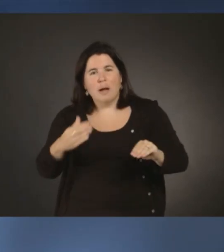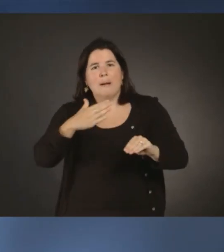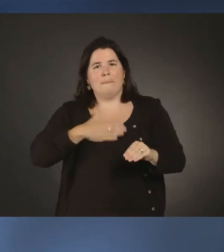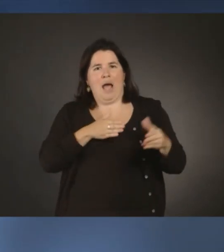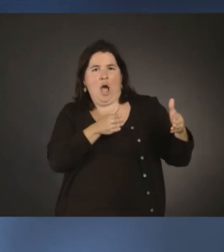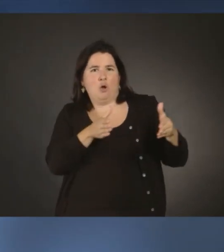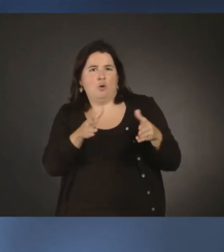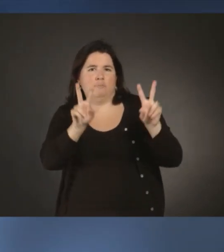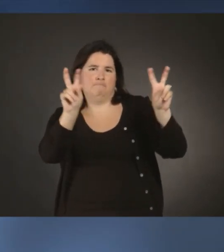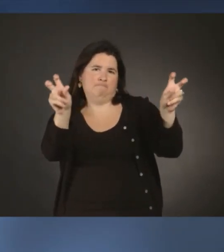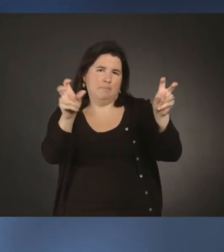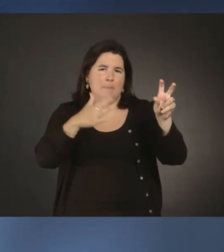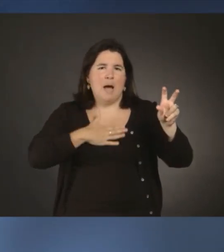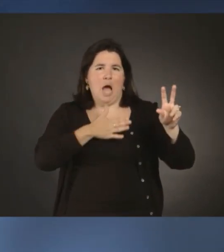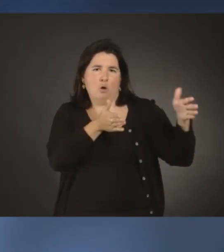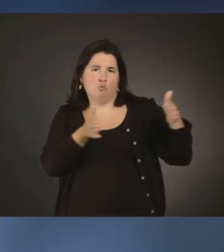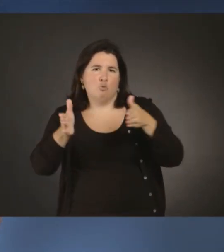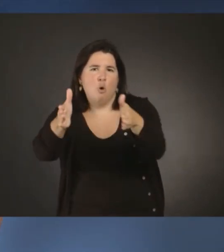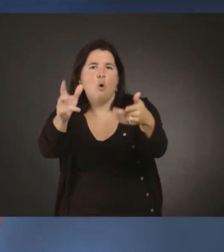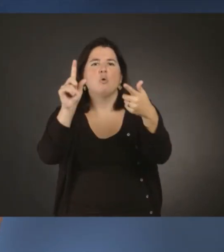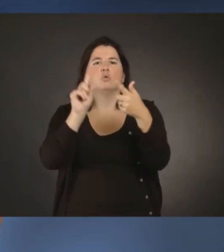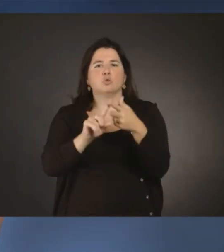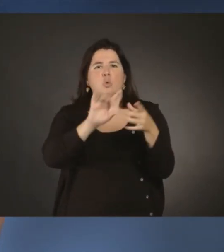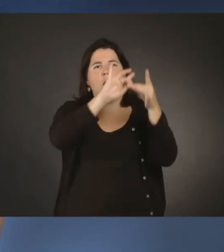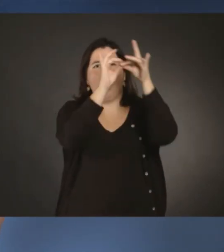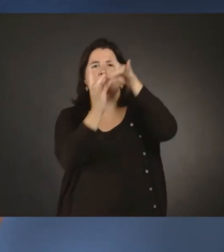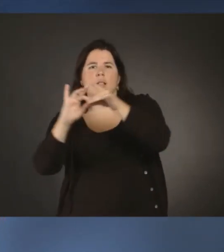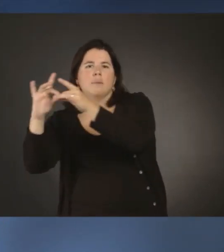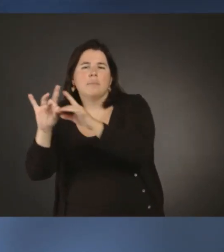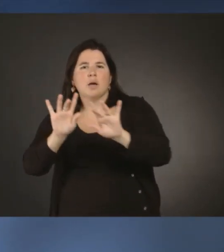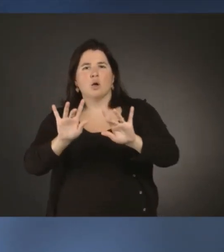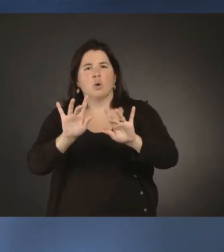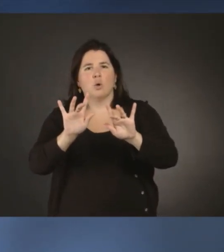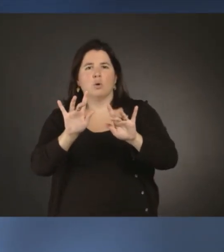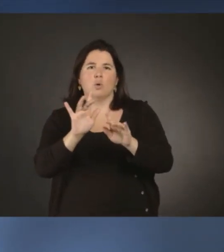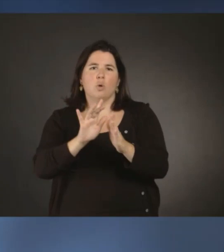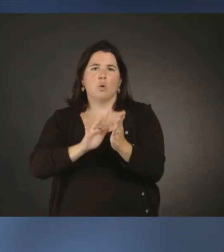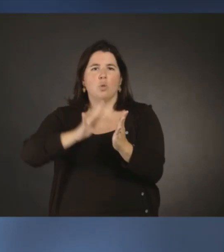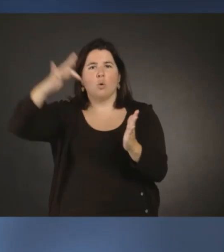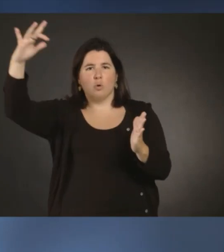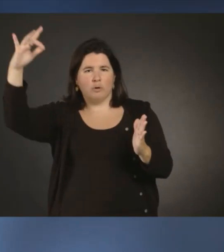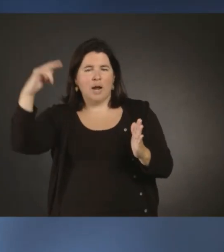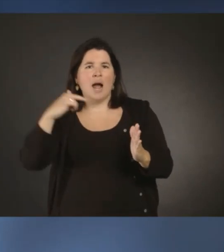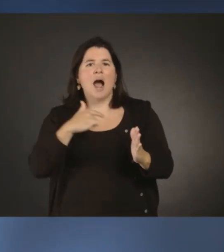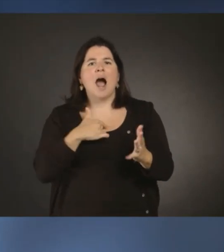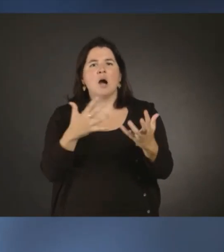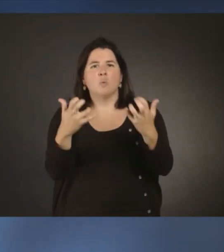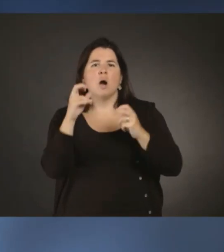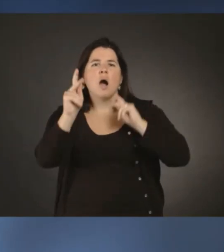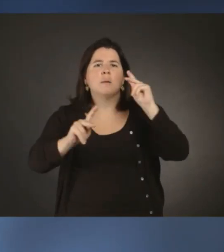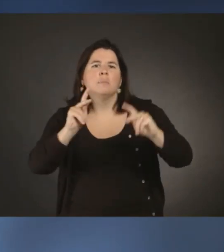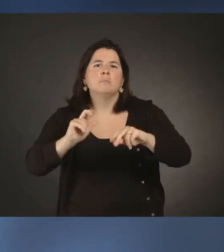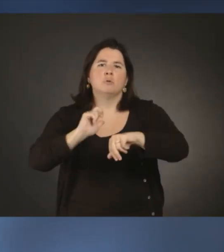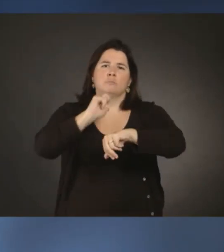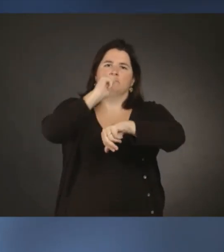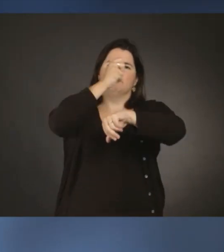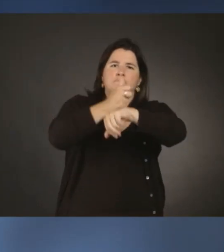Glory, to inspire young people to set goals that they can do anything they set their mind to.